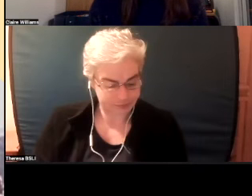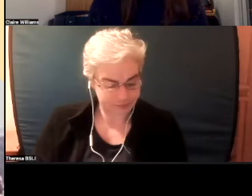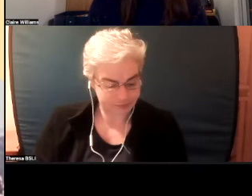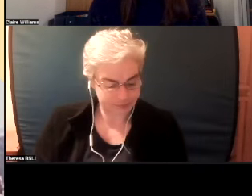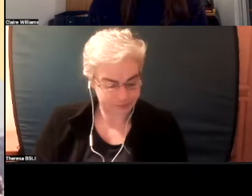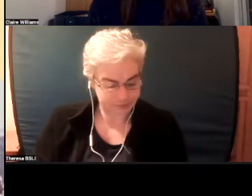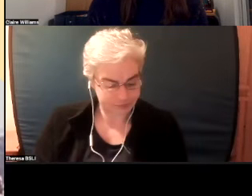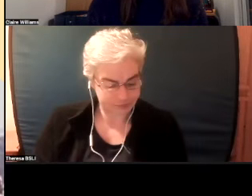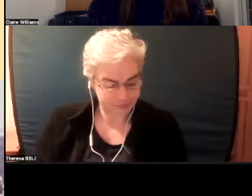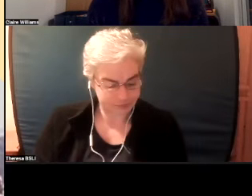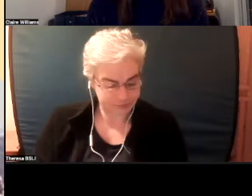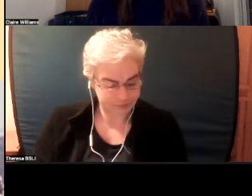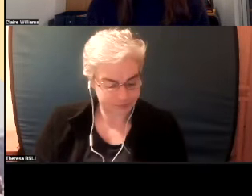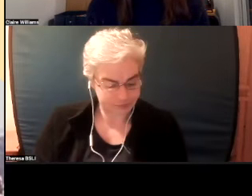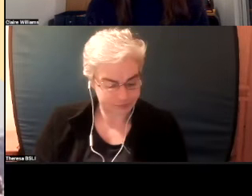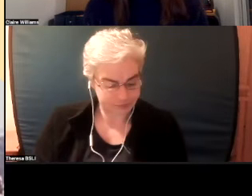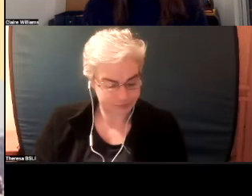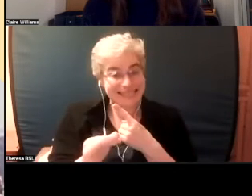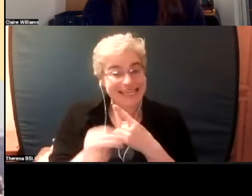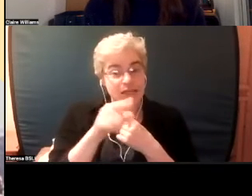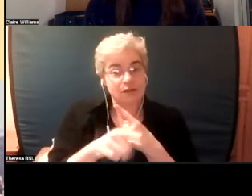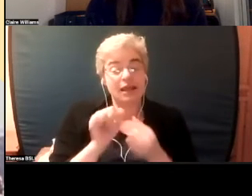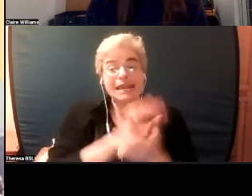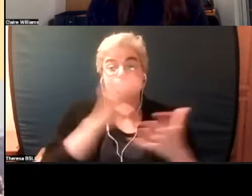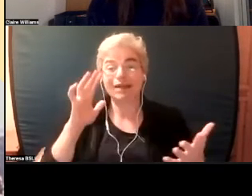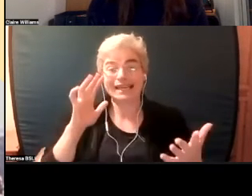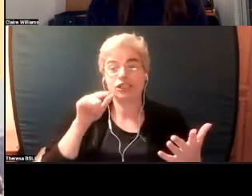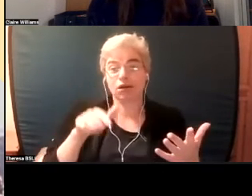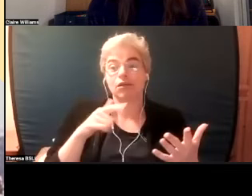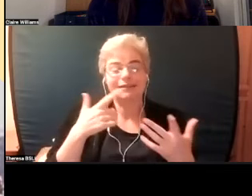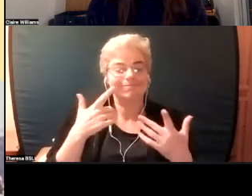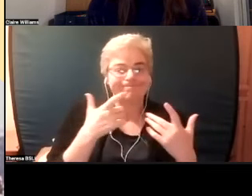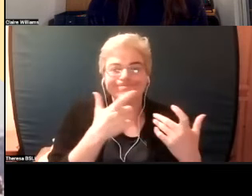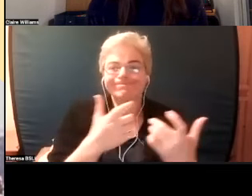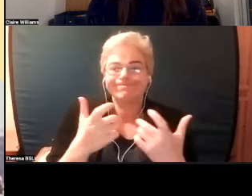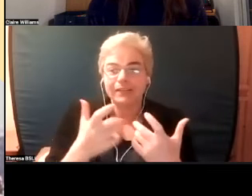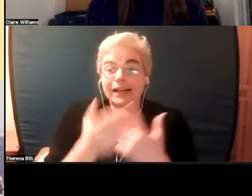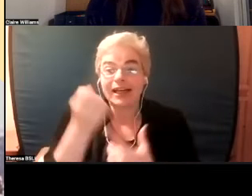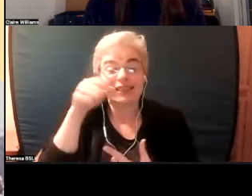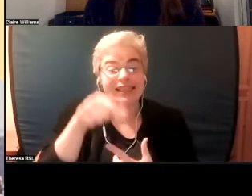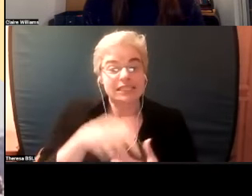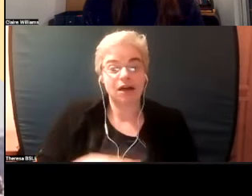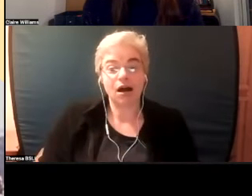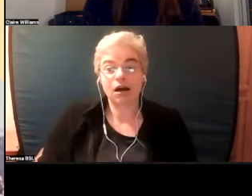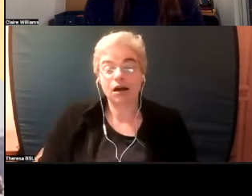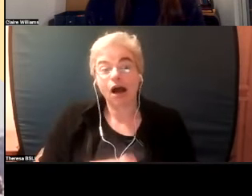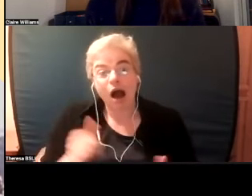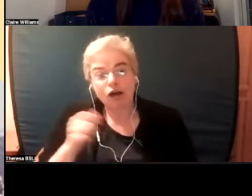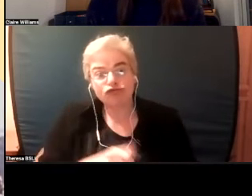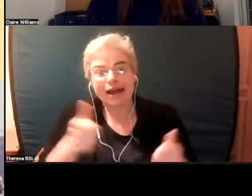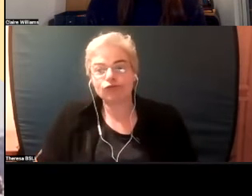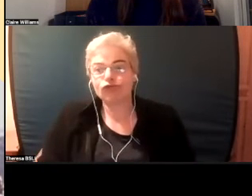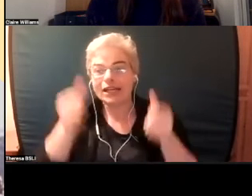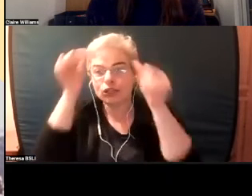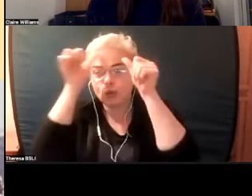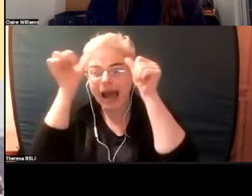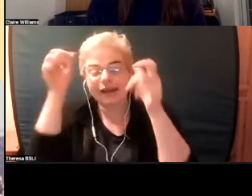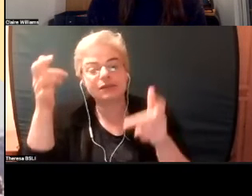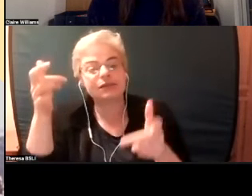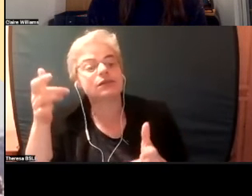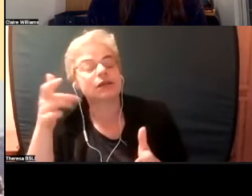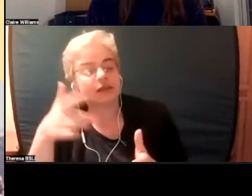features. These are particular to the liberation that it seeks. These are the raising awareness of the situation of autistic and